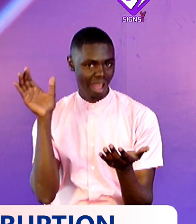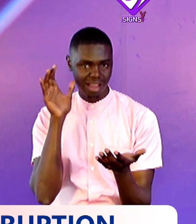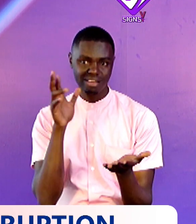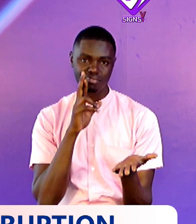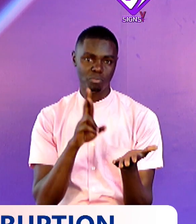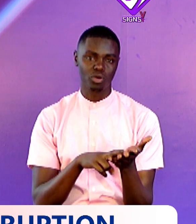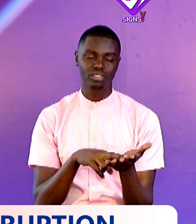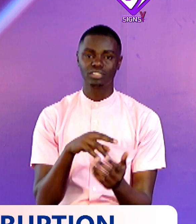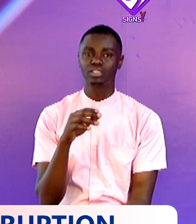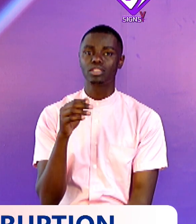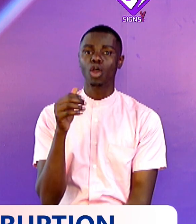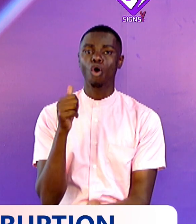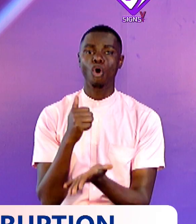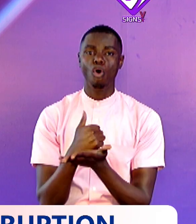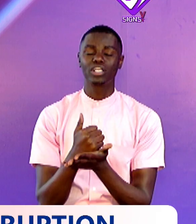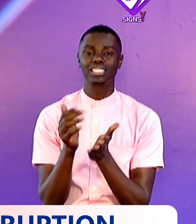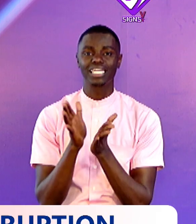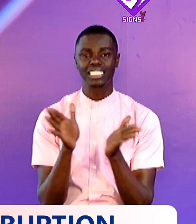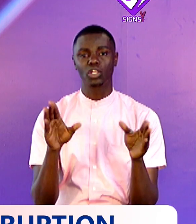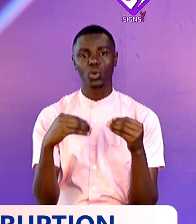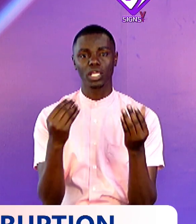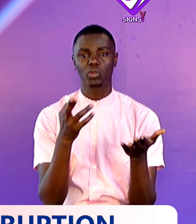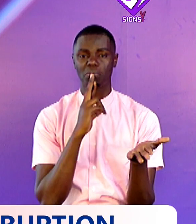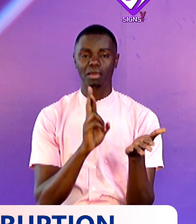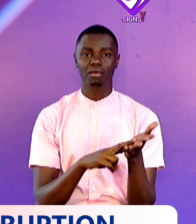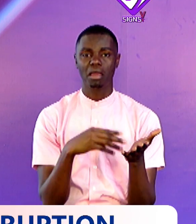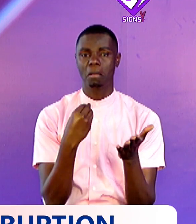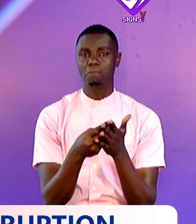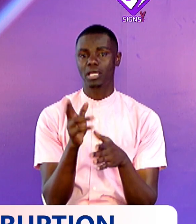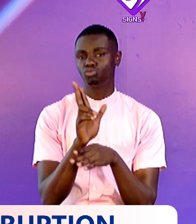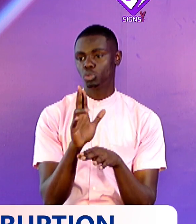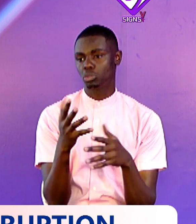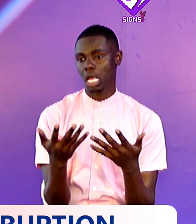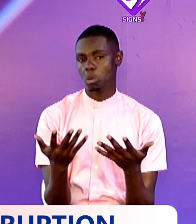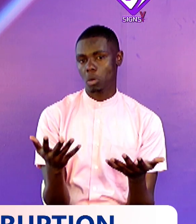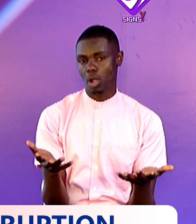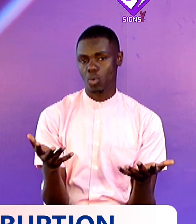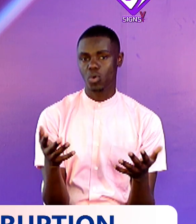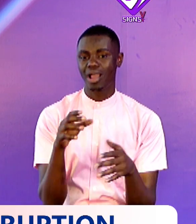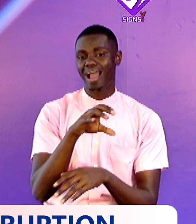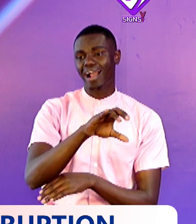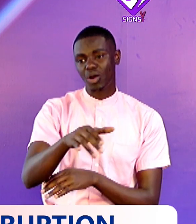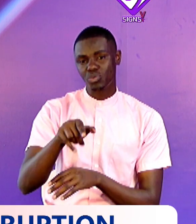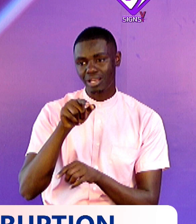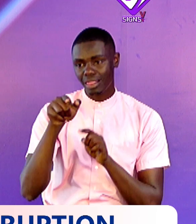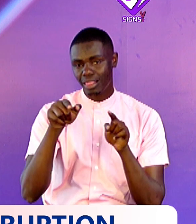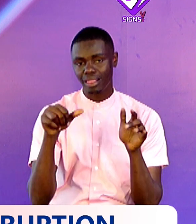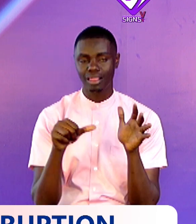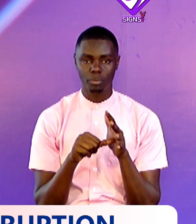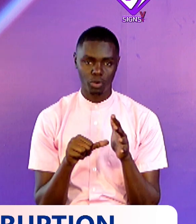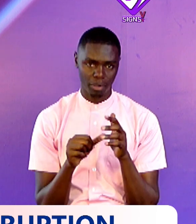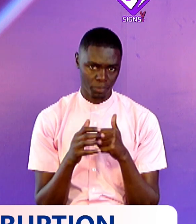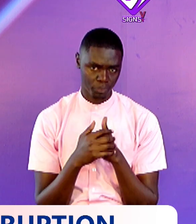Auditor General giving us reports about how money has been spent or not spent in the counties.